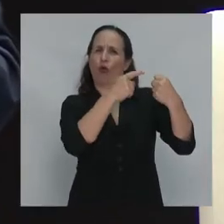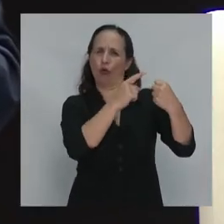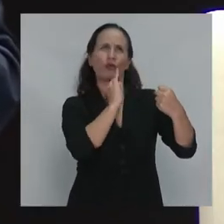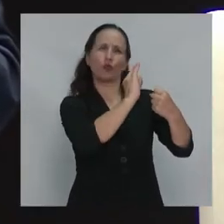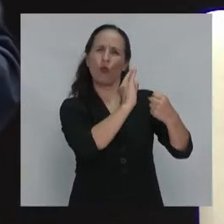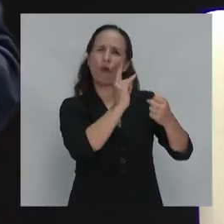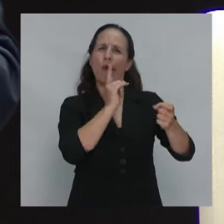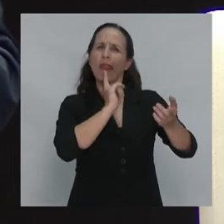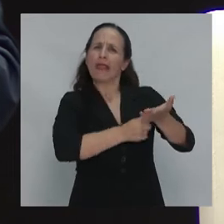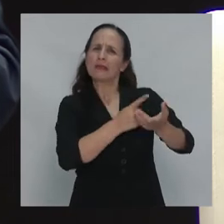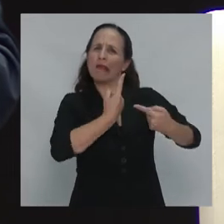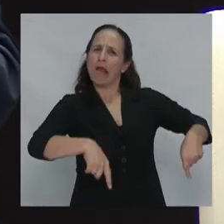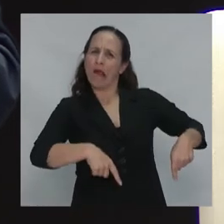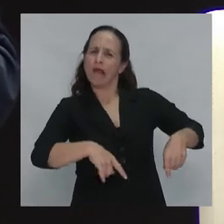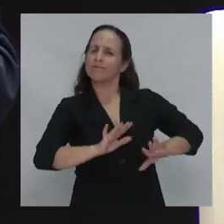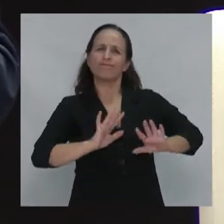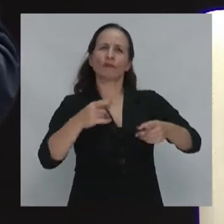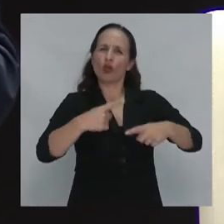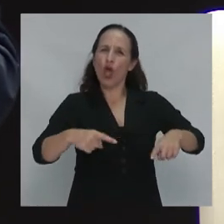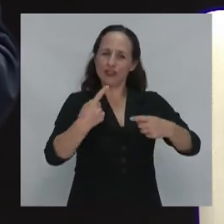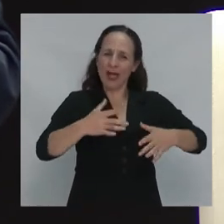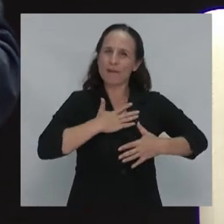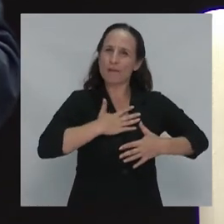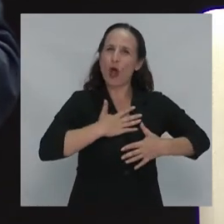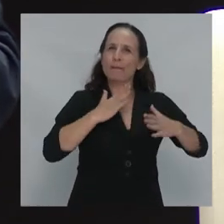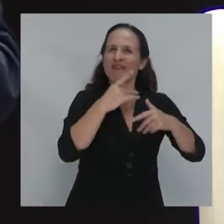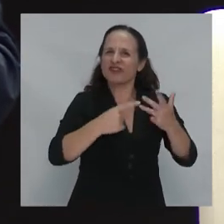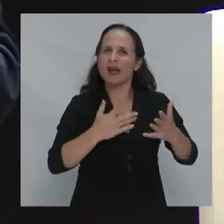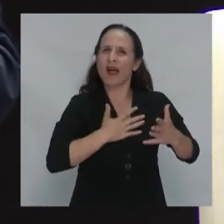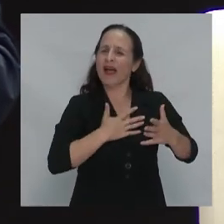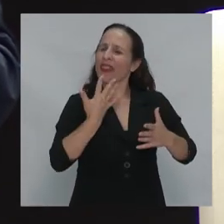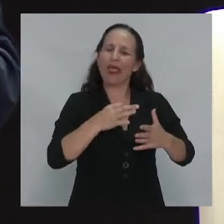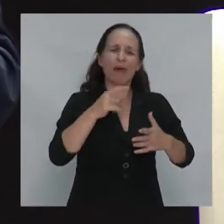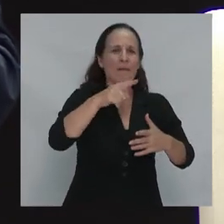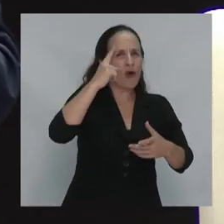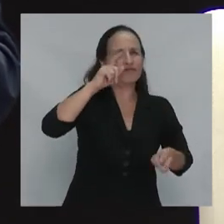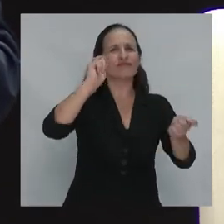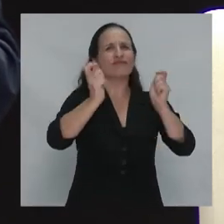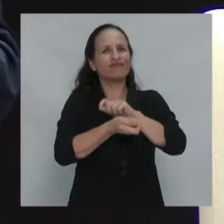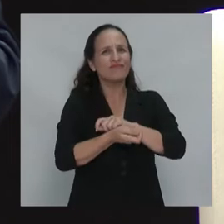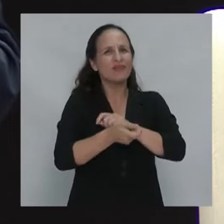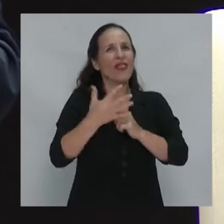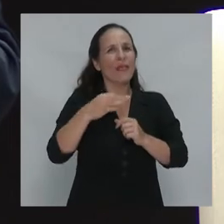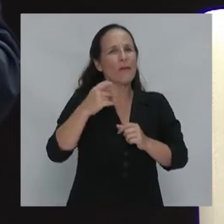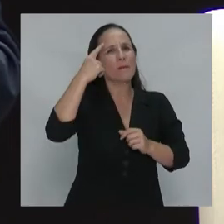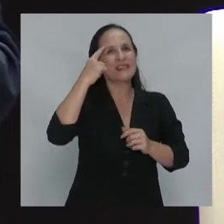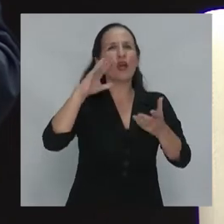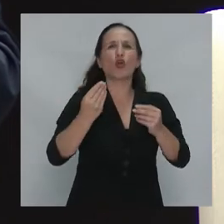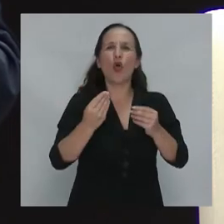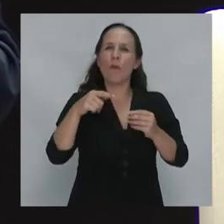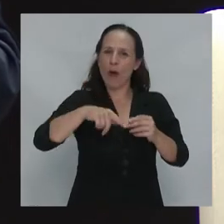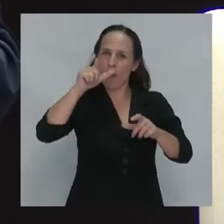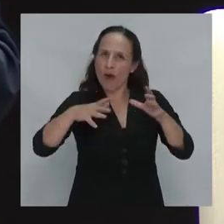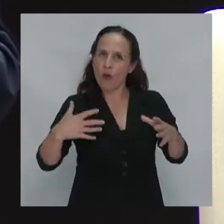albeit in a new way. For this reason, we require new forms of collective ownership, particularly in